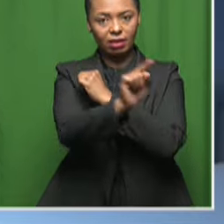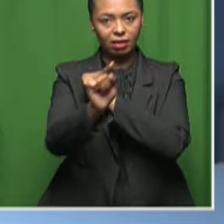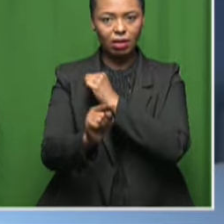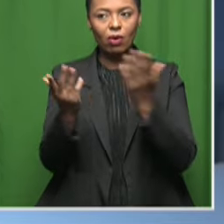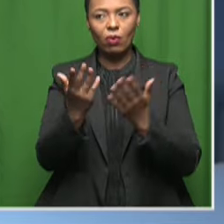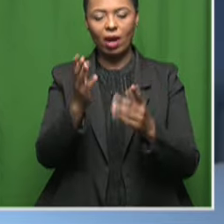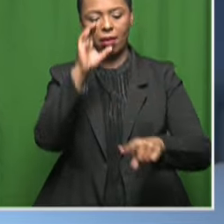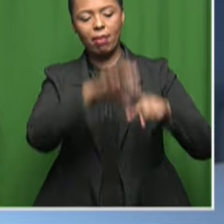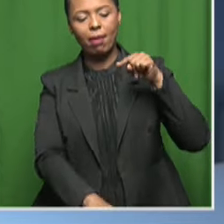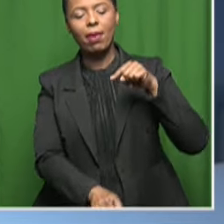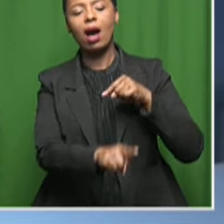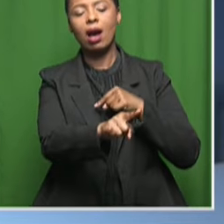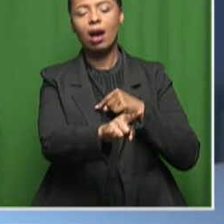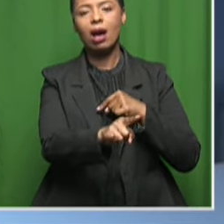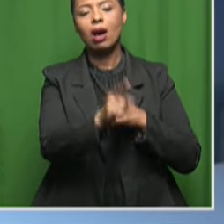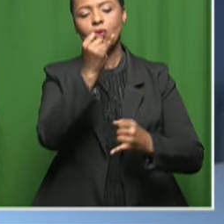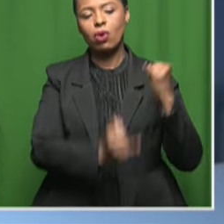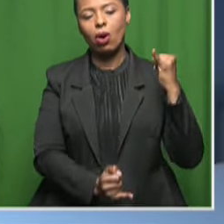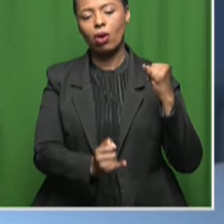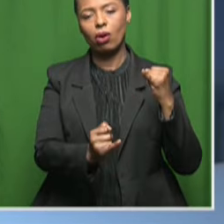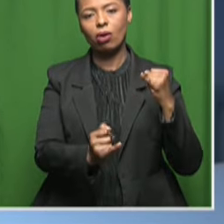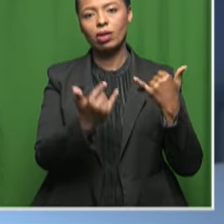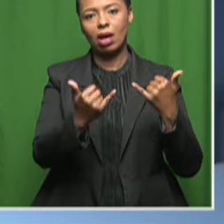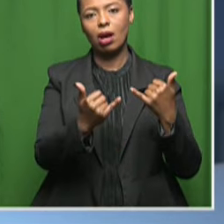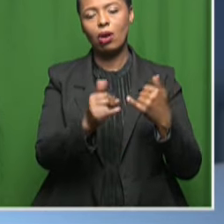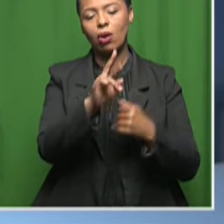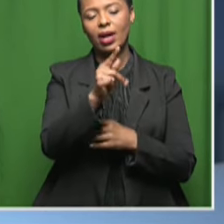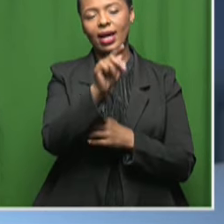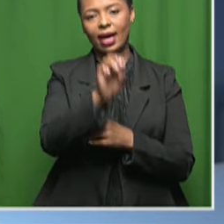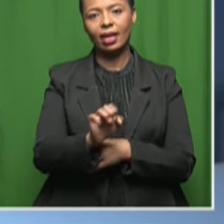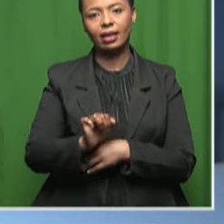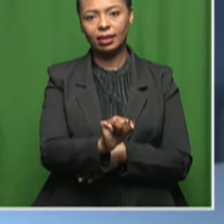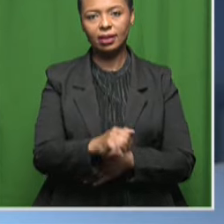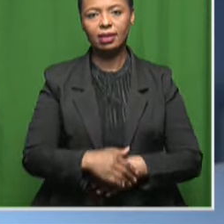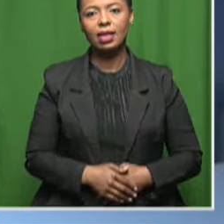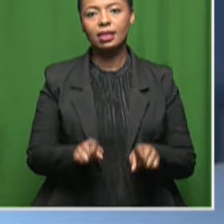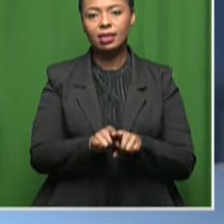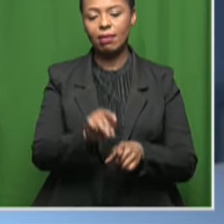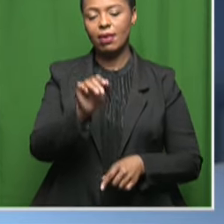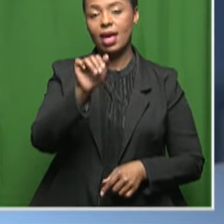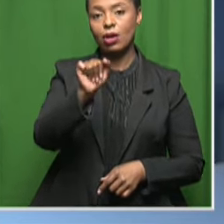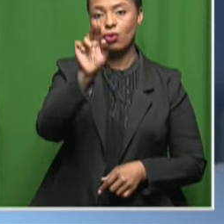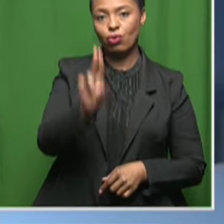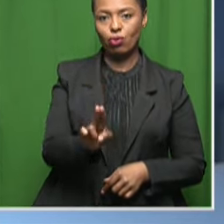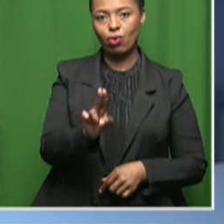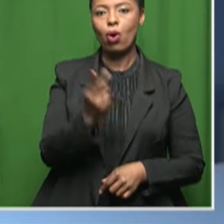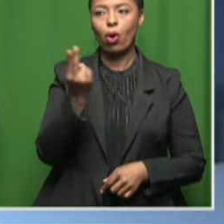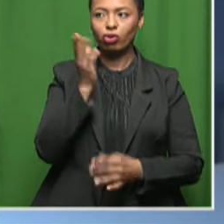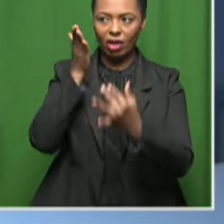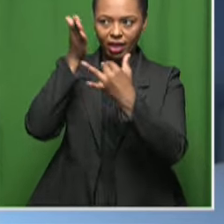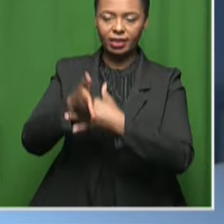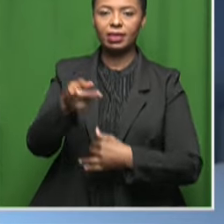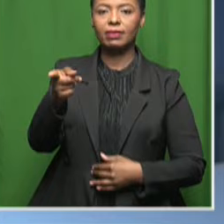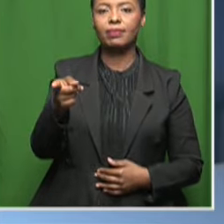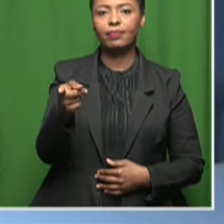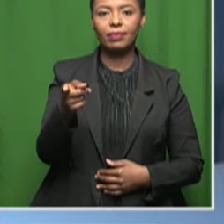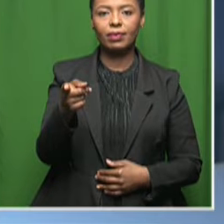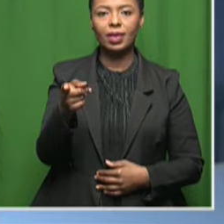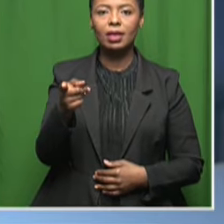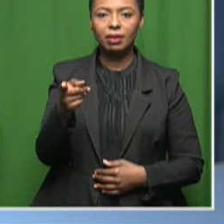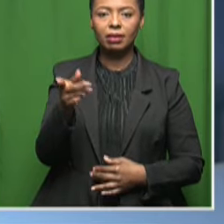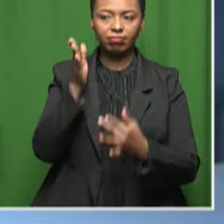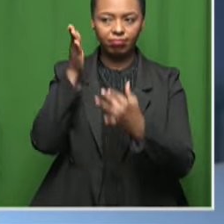rating agencies got it wrong. There's a couple of countries that the AU itself has intervened to say, but this